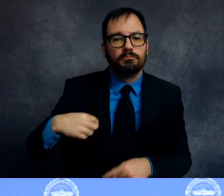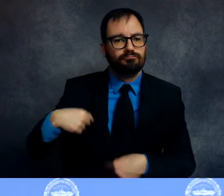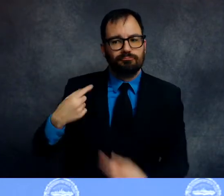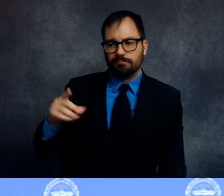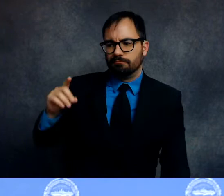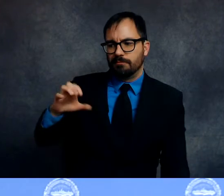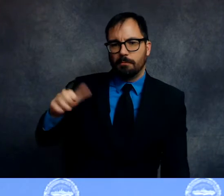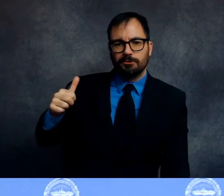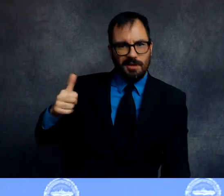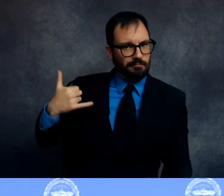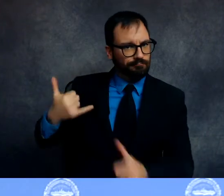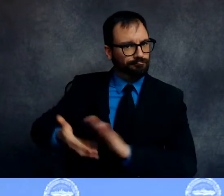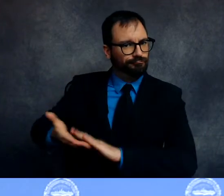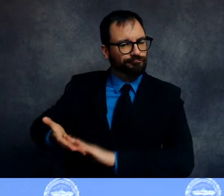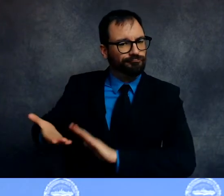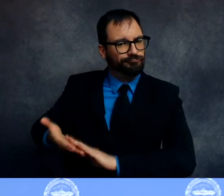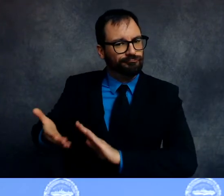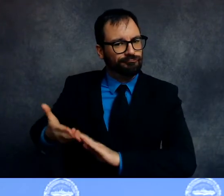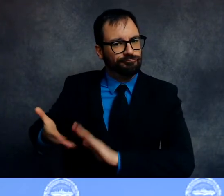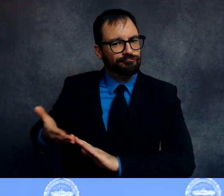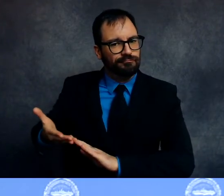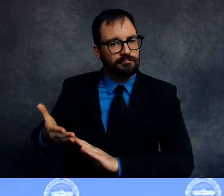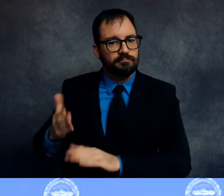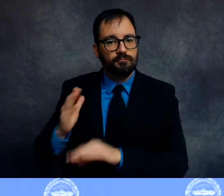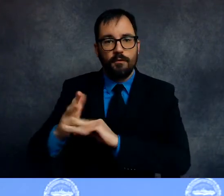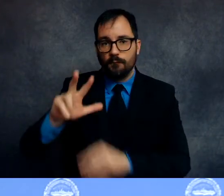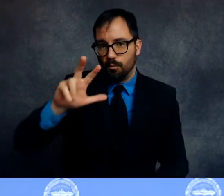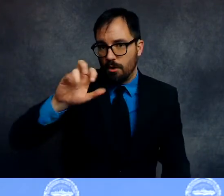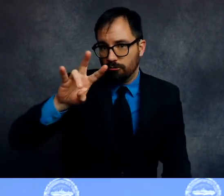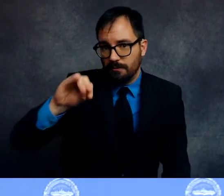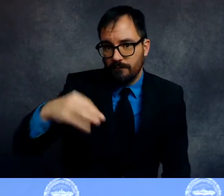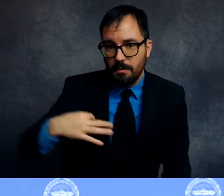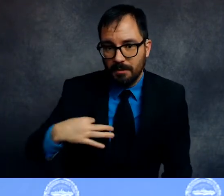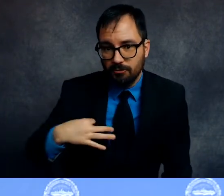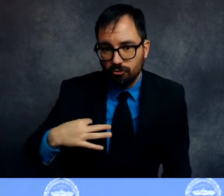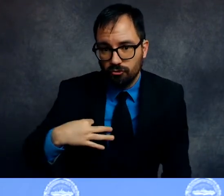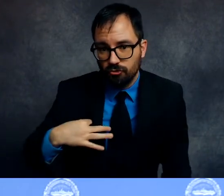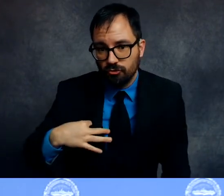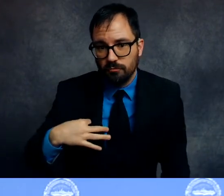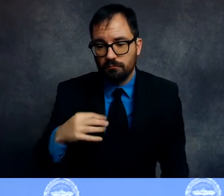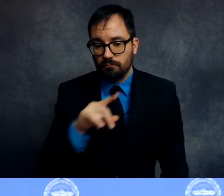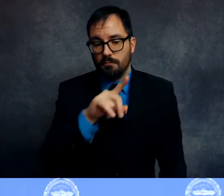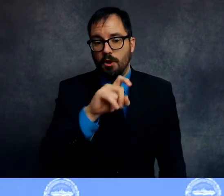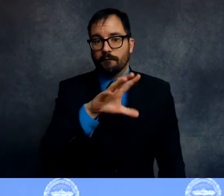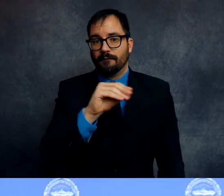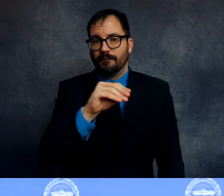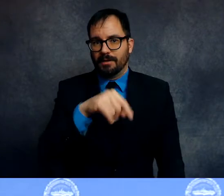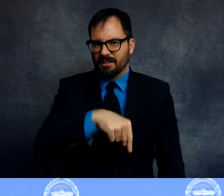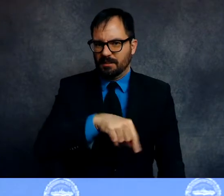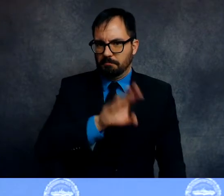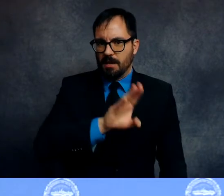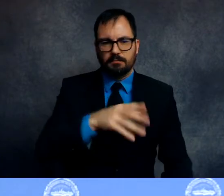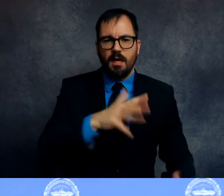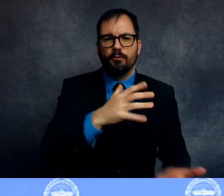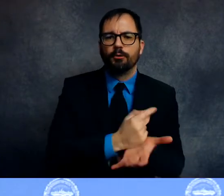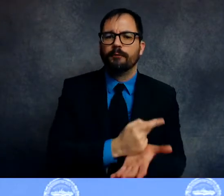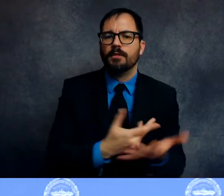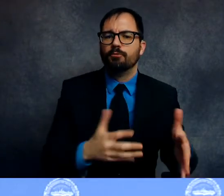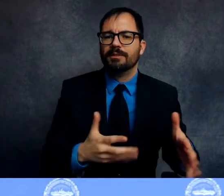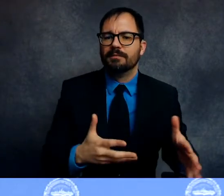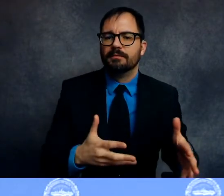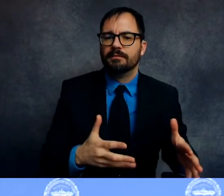welcome community conversation. The online application has been live since December 10th, and we've already received over